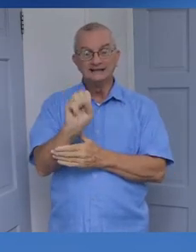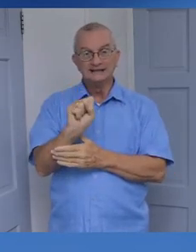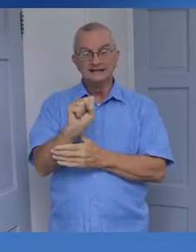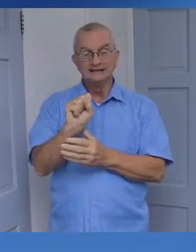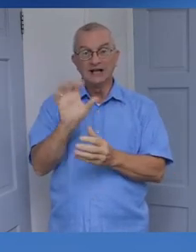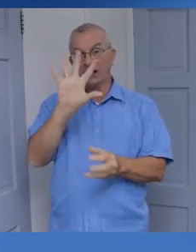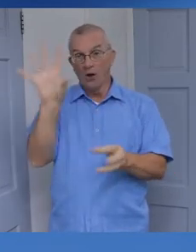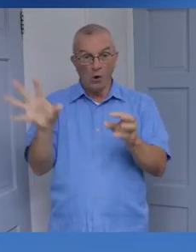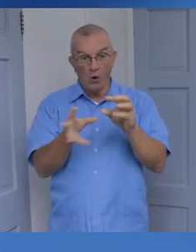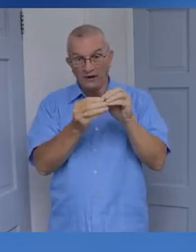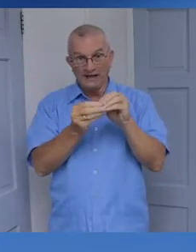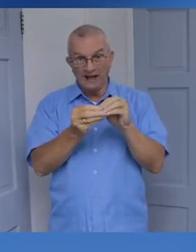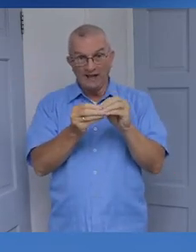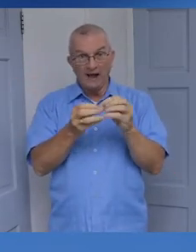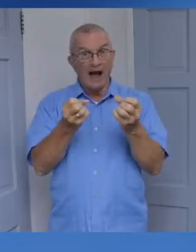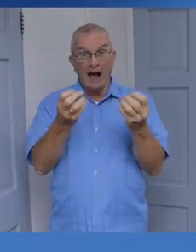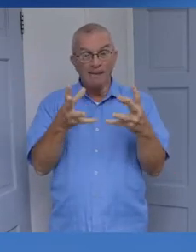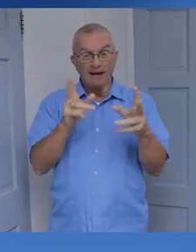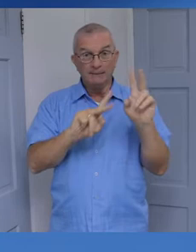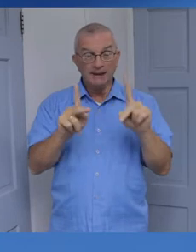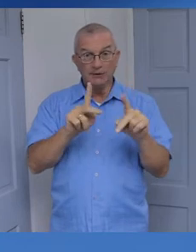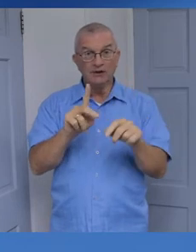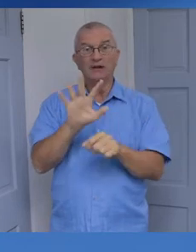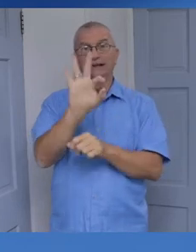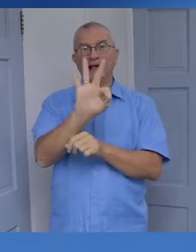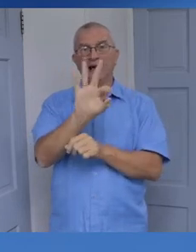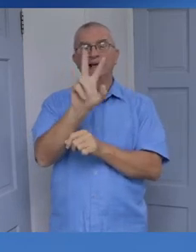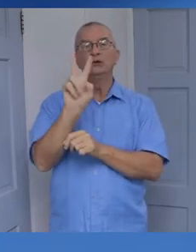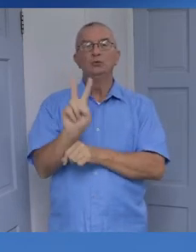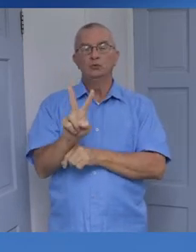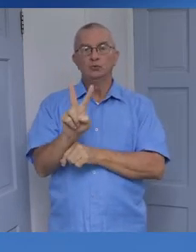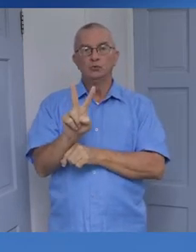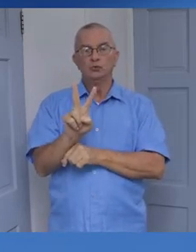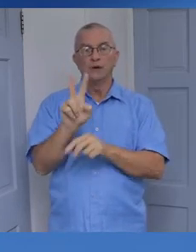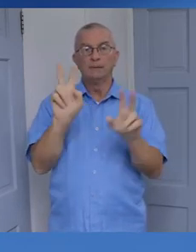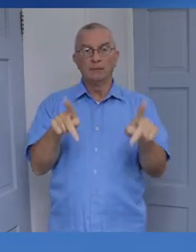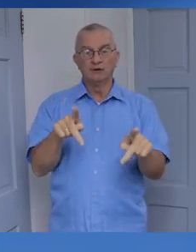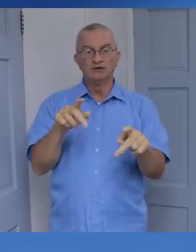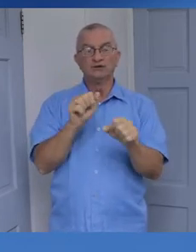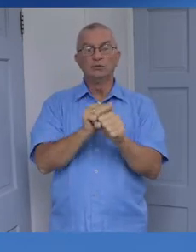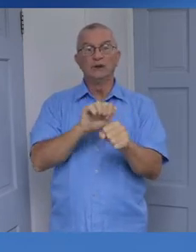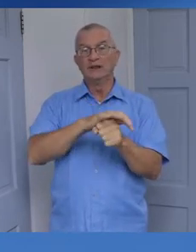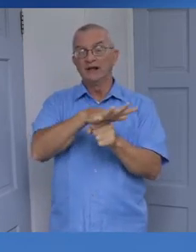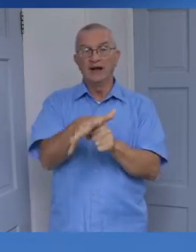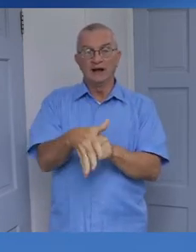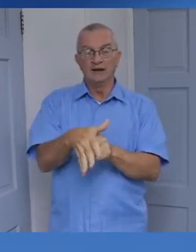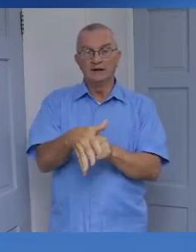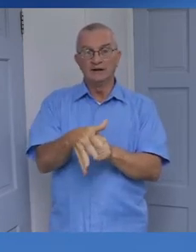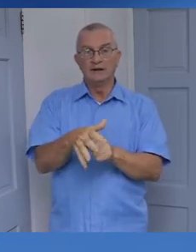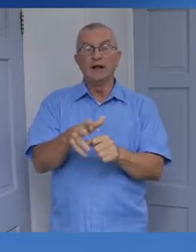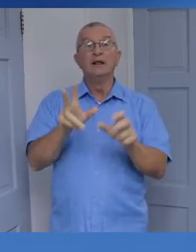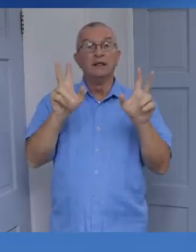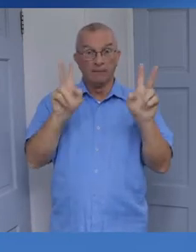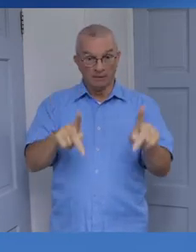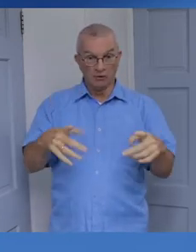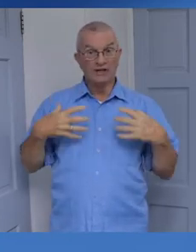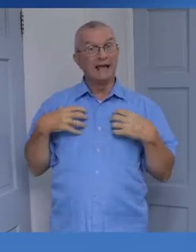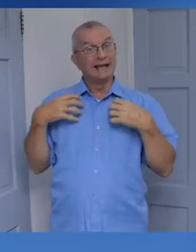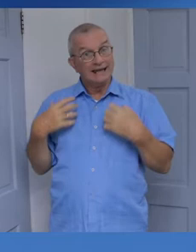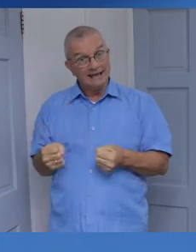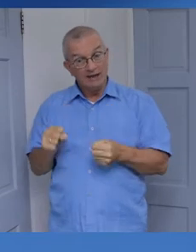to 92. The number of persons recovered thus far has